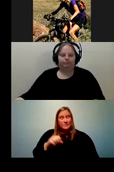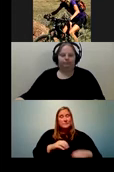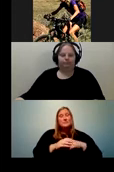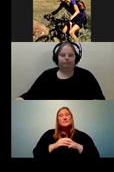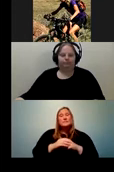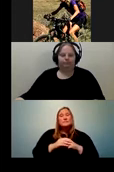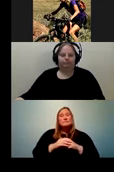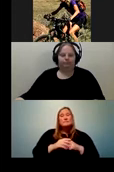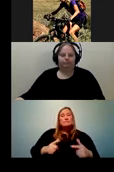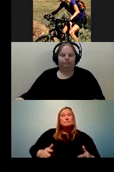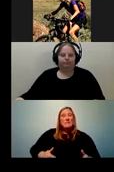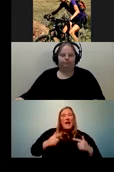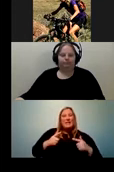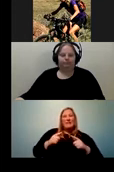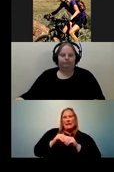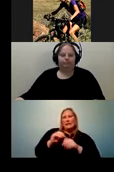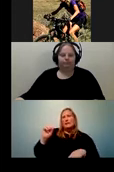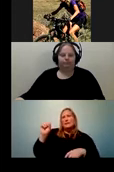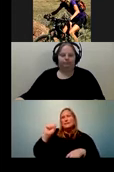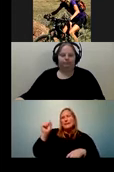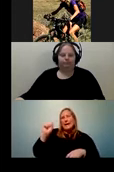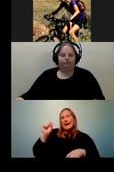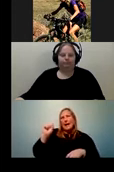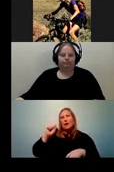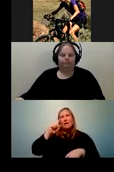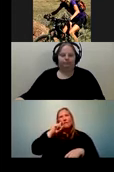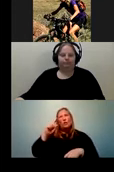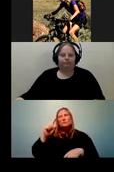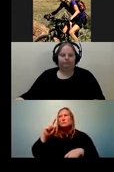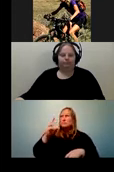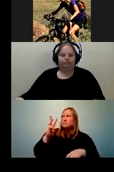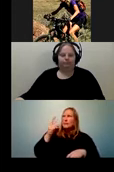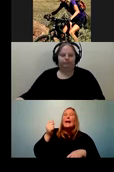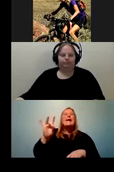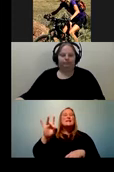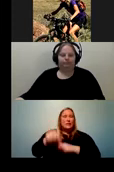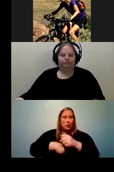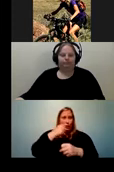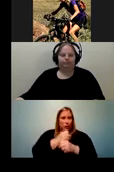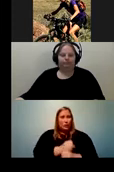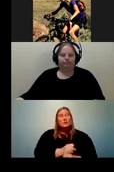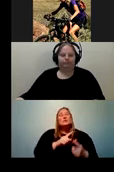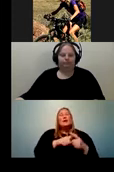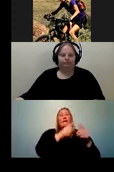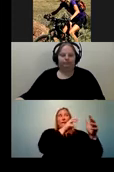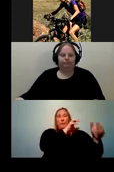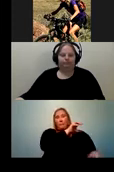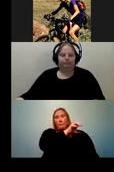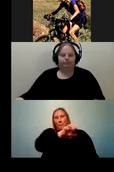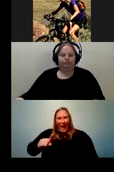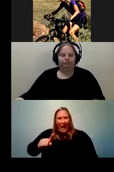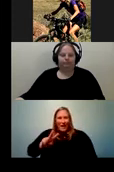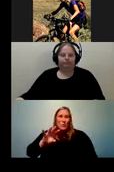I lived out in Seattle for about 16 years, 18 years, but I came back to Wisconsin because this is my home,